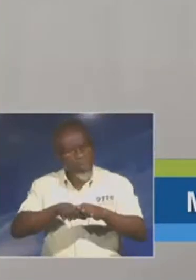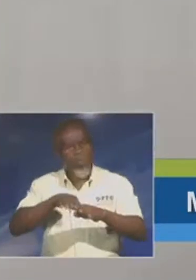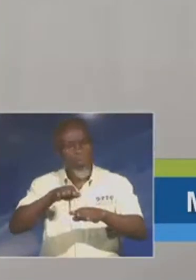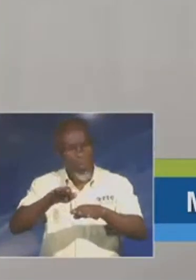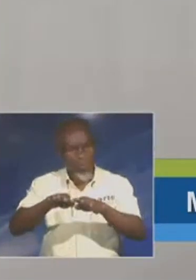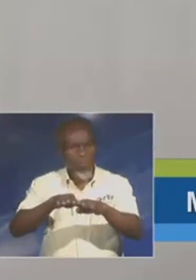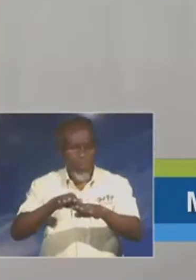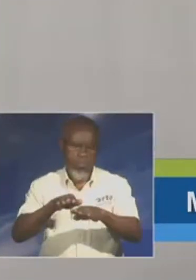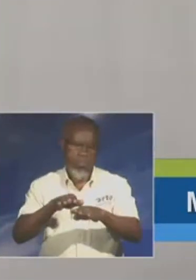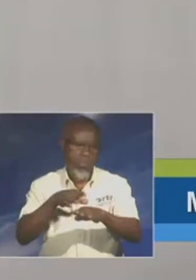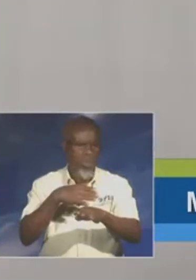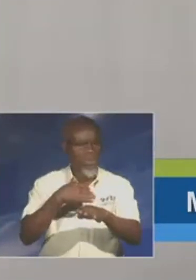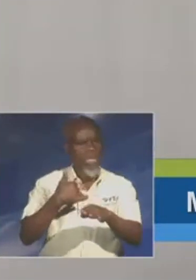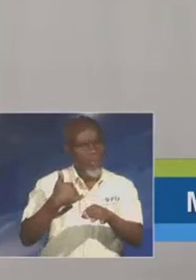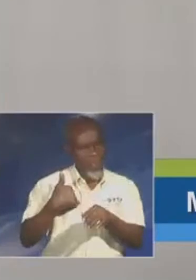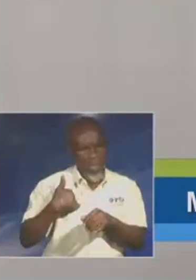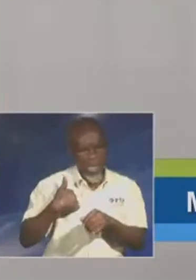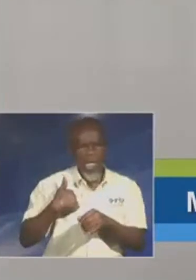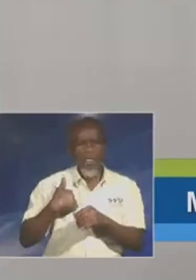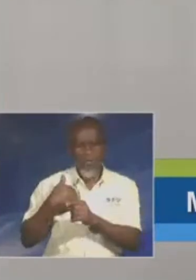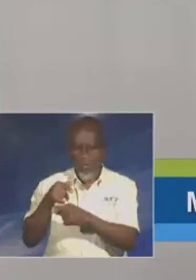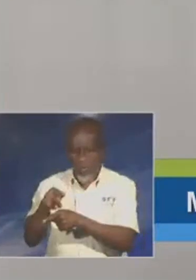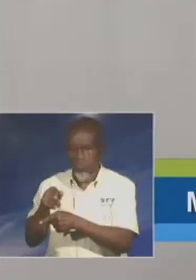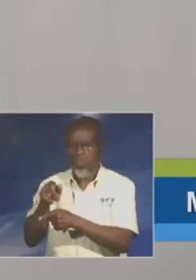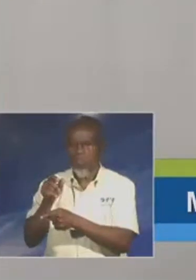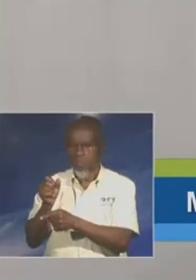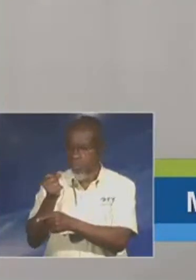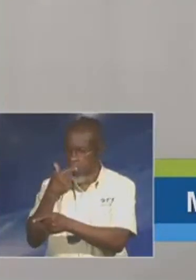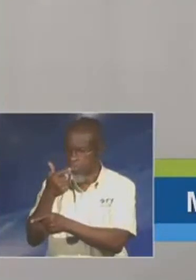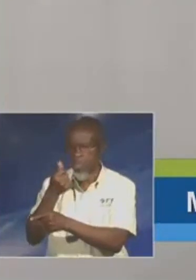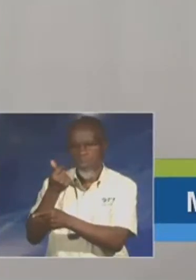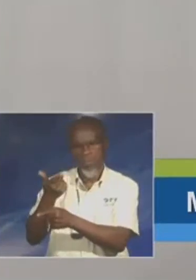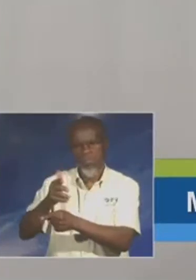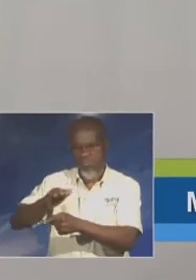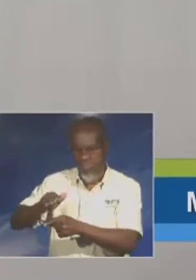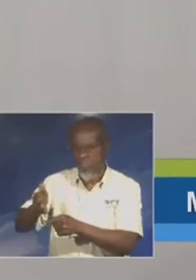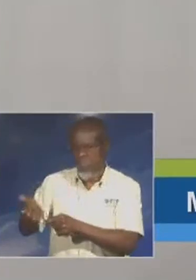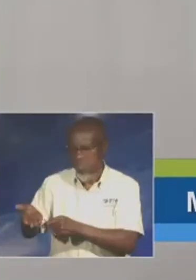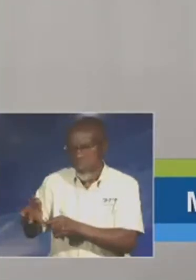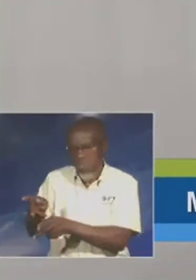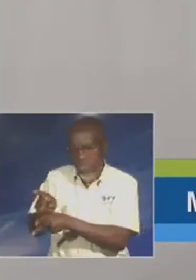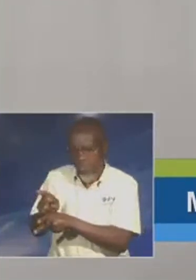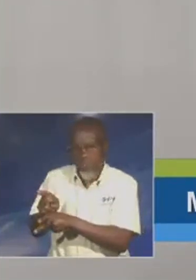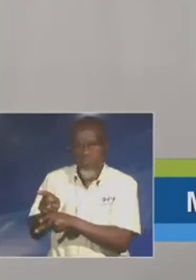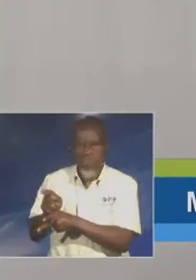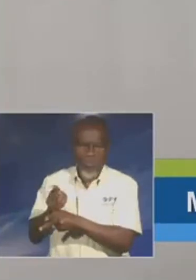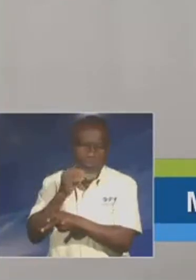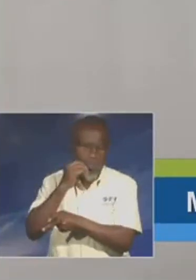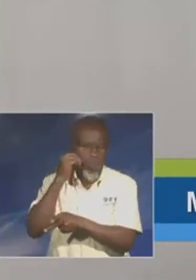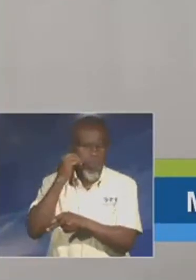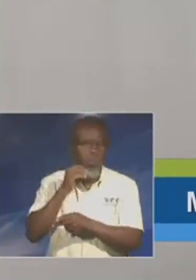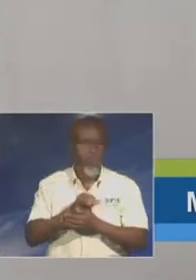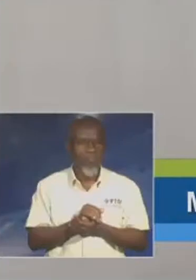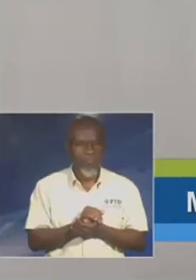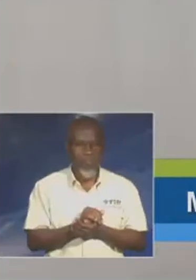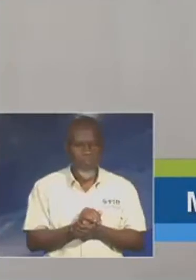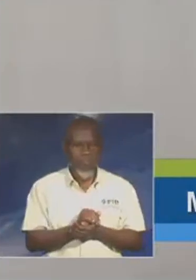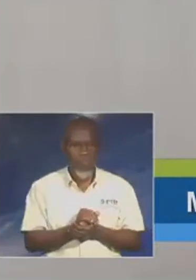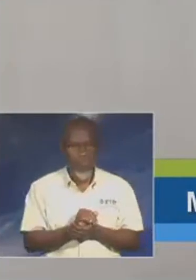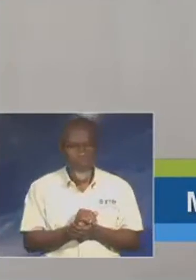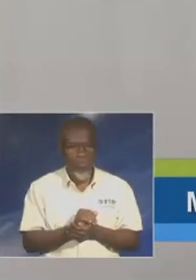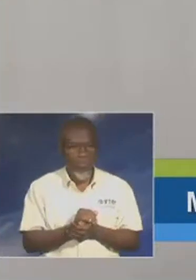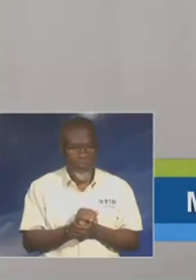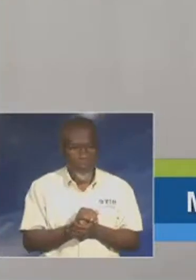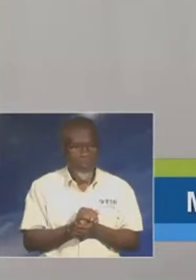For children, though, not aspirin. But if you're an adult who has comorbidities and you've been on low dose